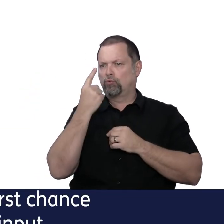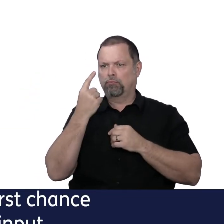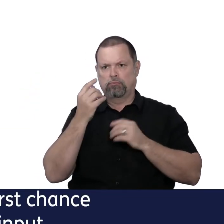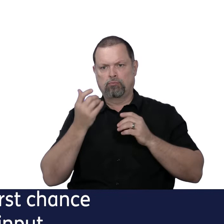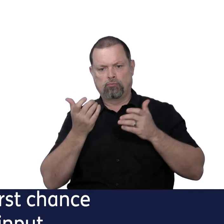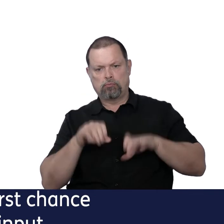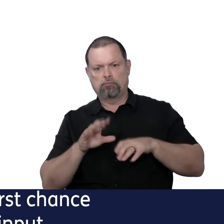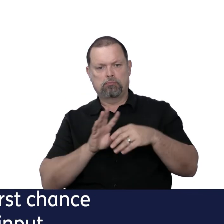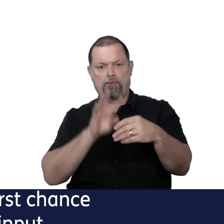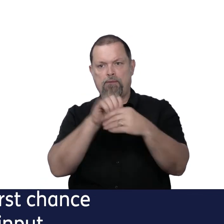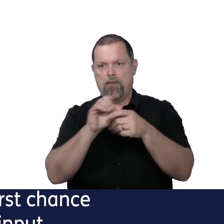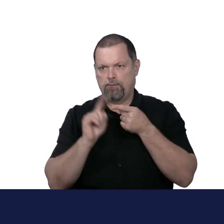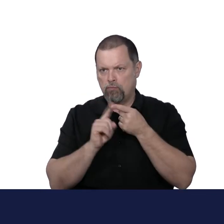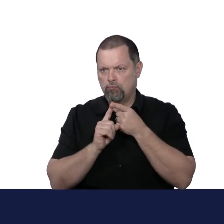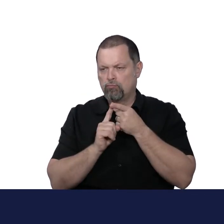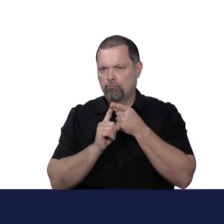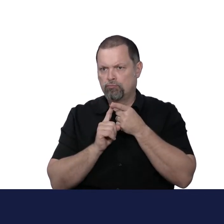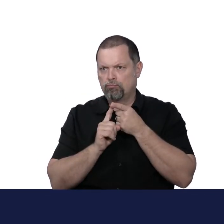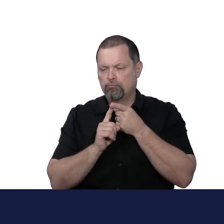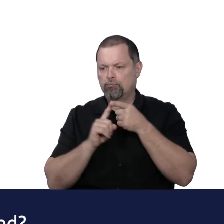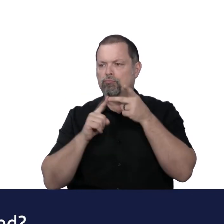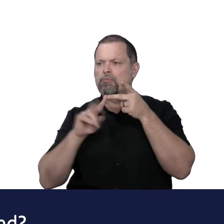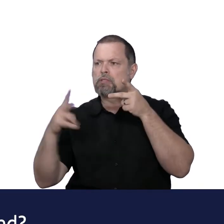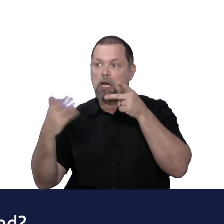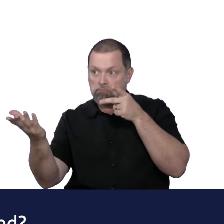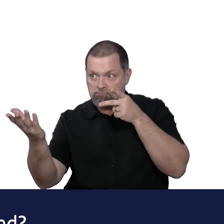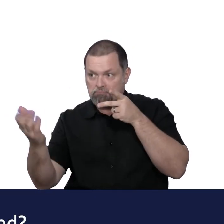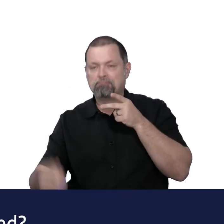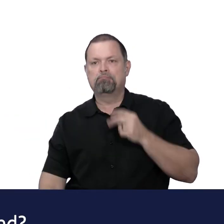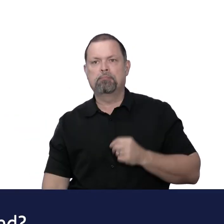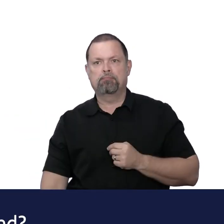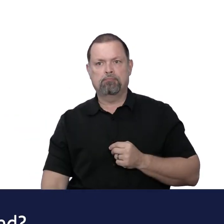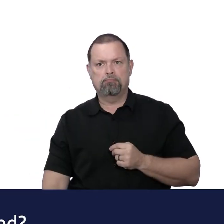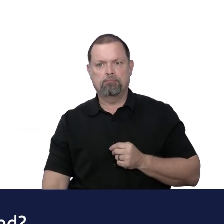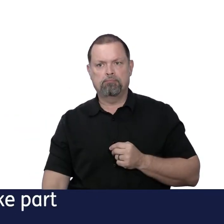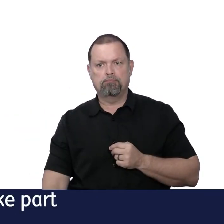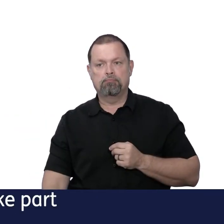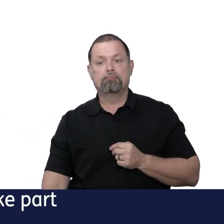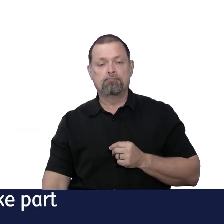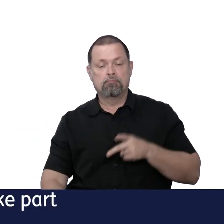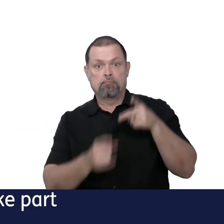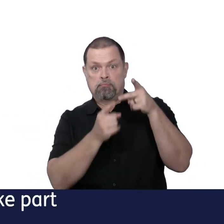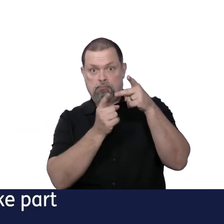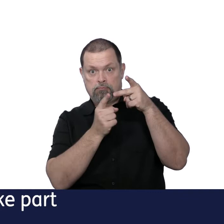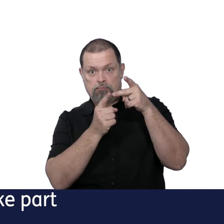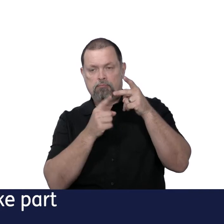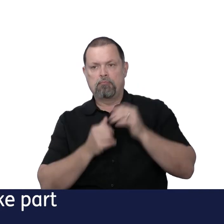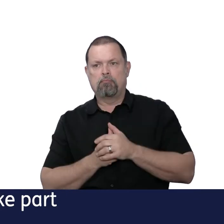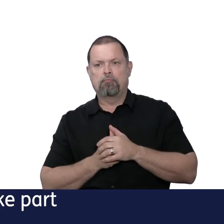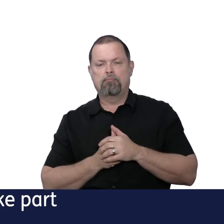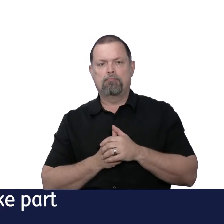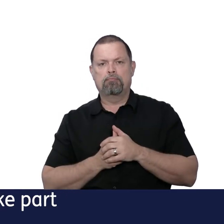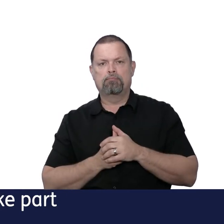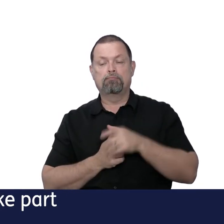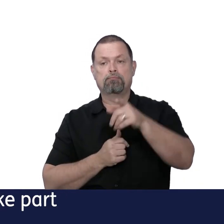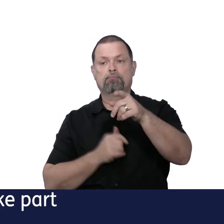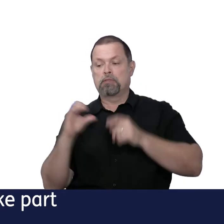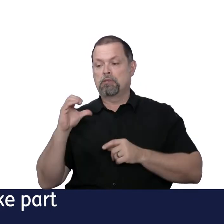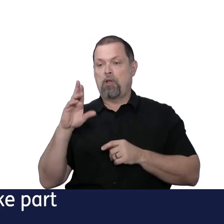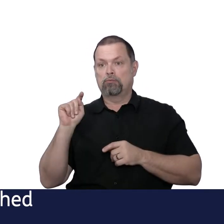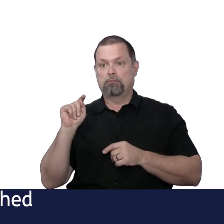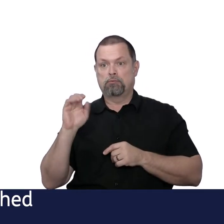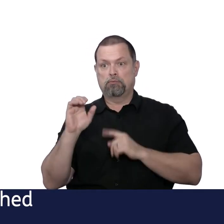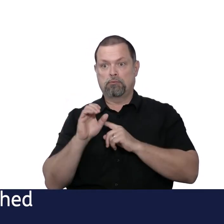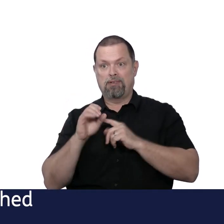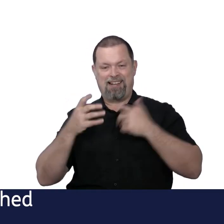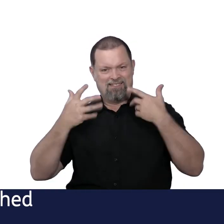for people to give their input. What about the second? The second chance to take part is when the